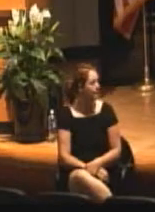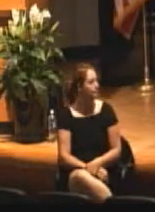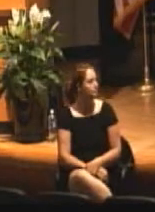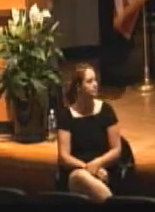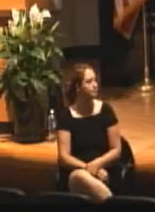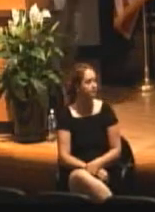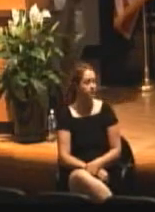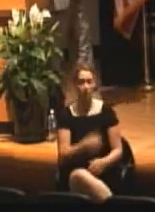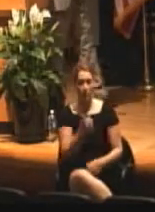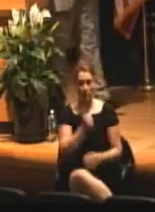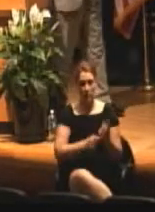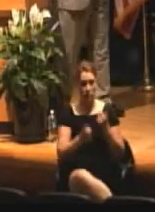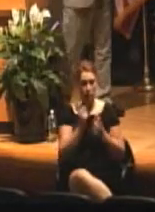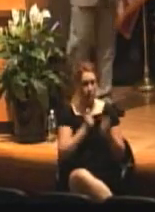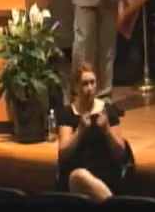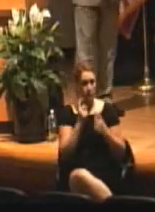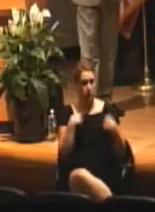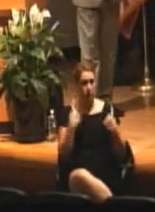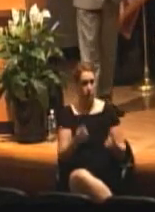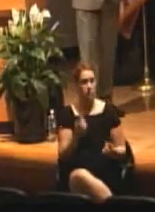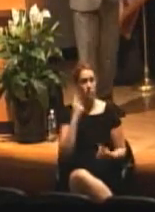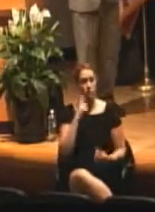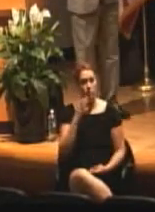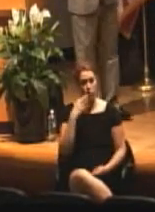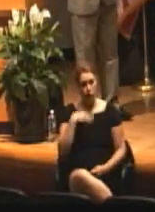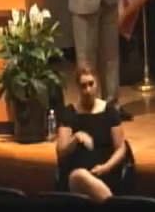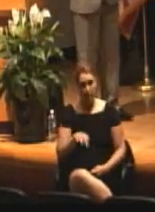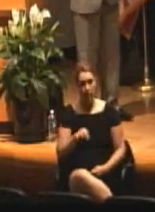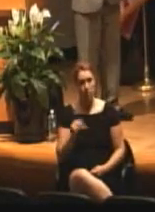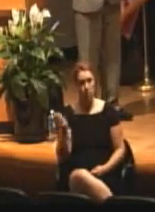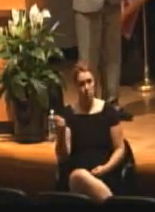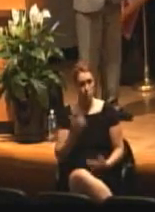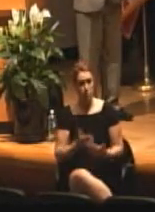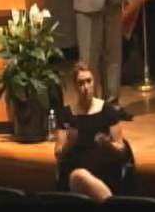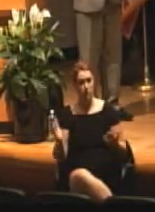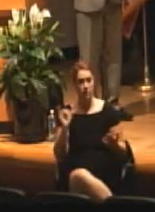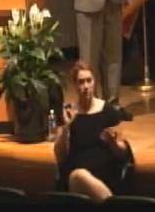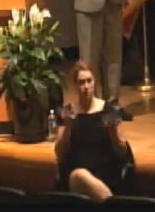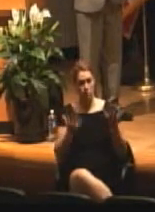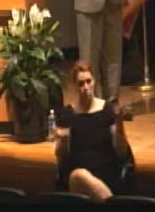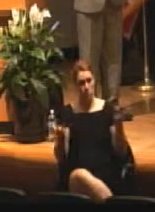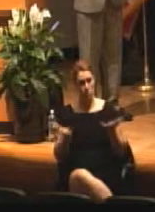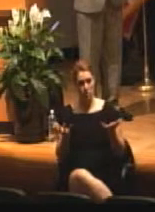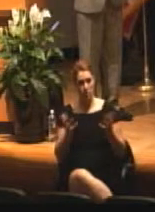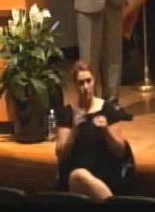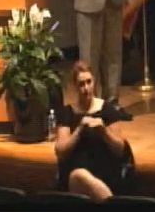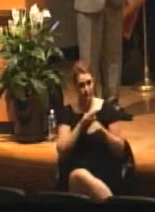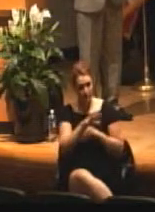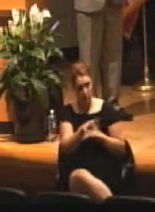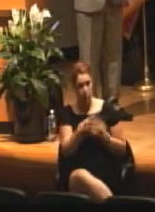Does anybody have any questions maybe on credit or how any of those other things? What affects you, maybe what doesn't affect you?